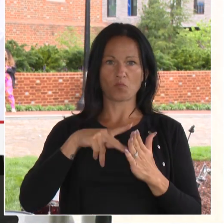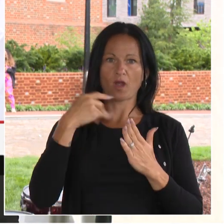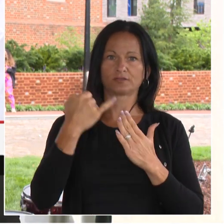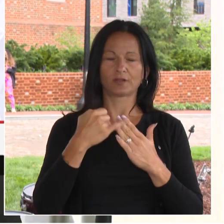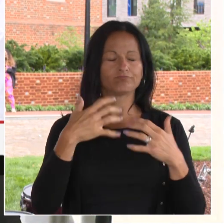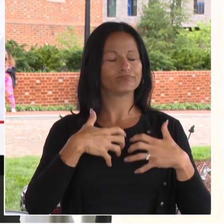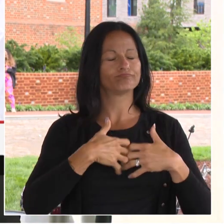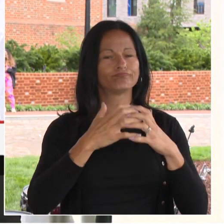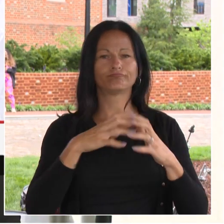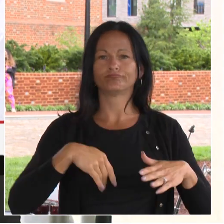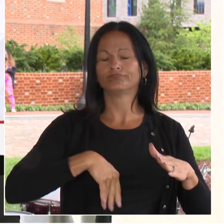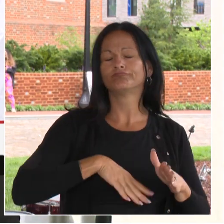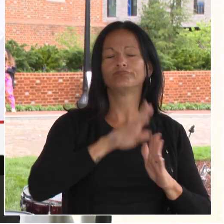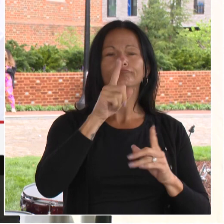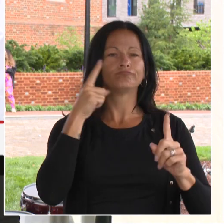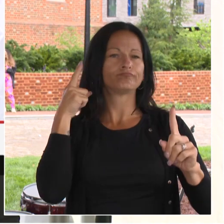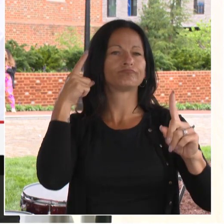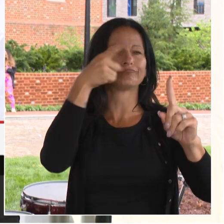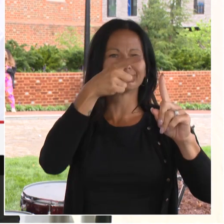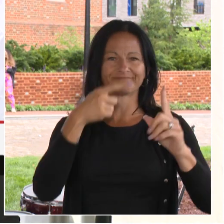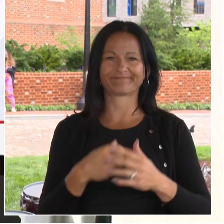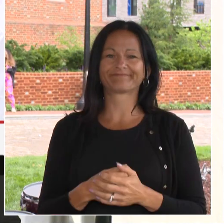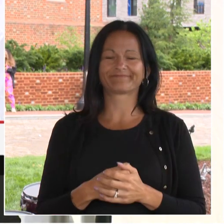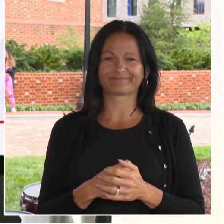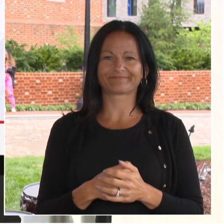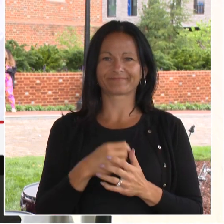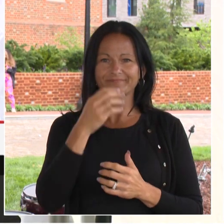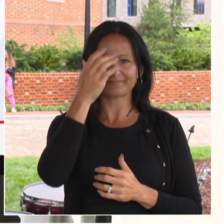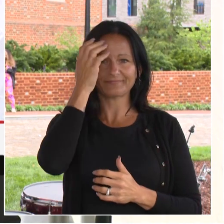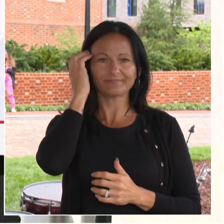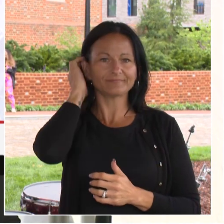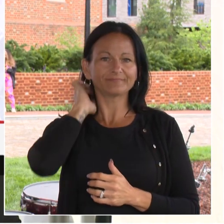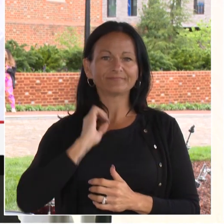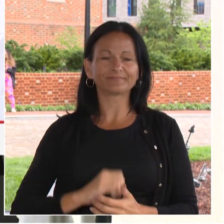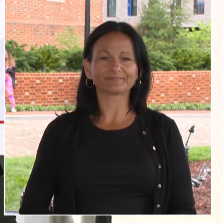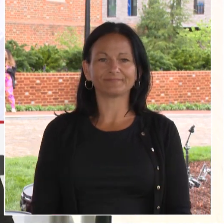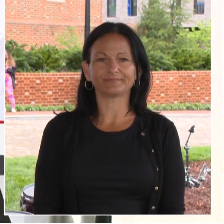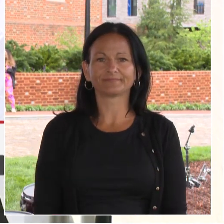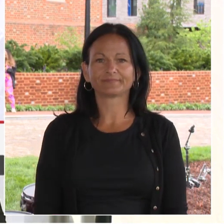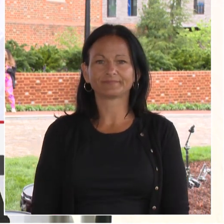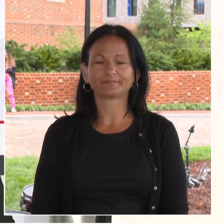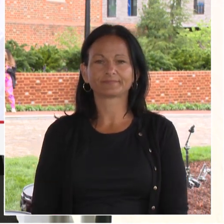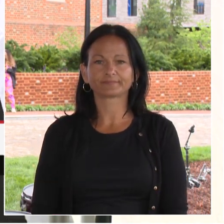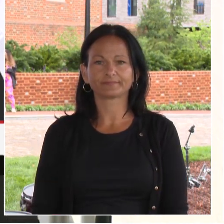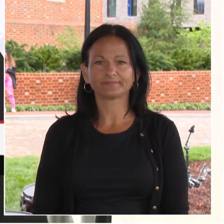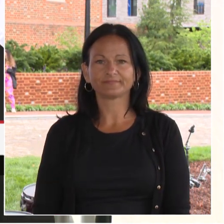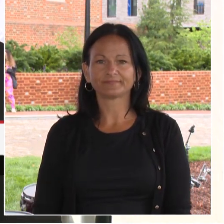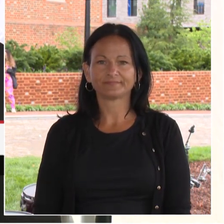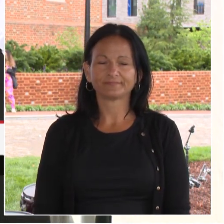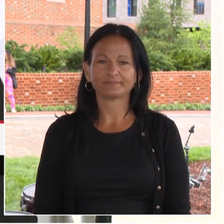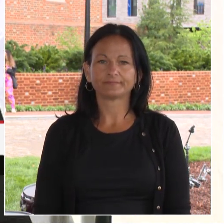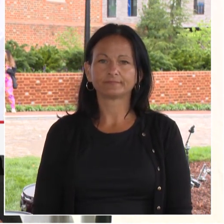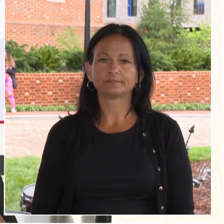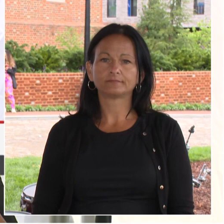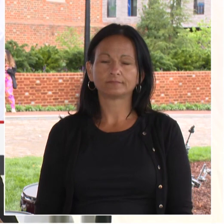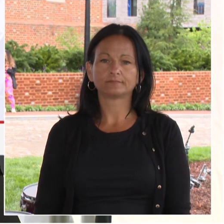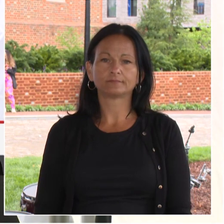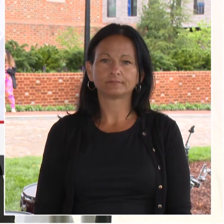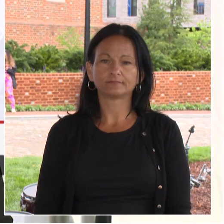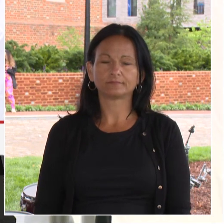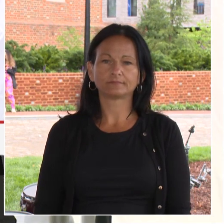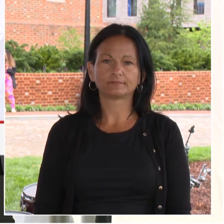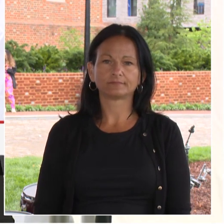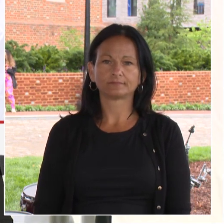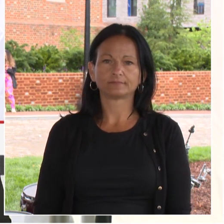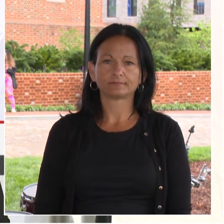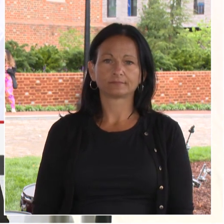expectations. I also know that you know how focused we are on bringing grocery to